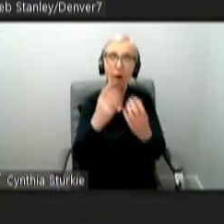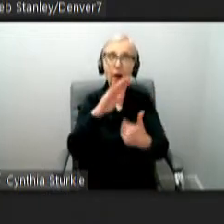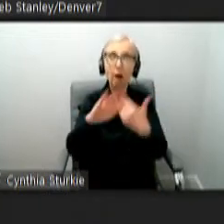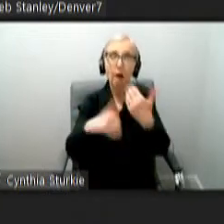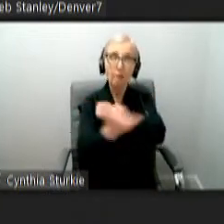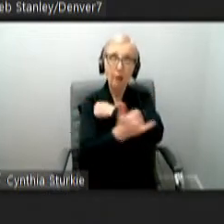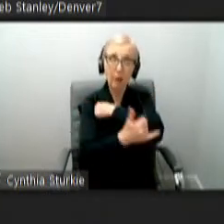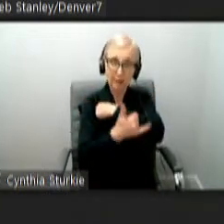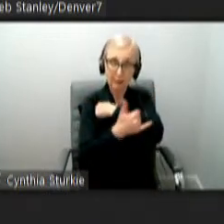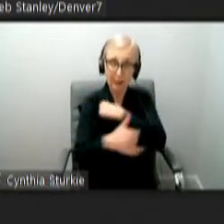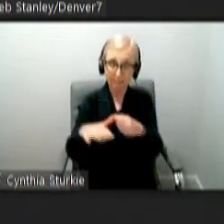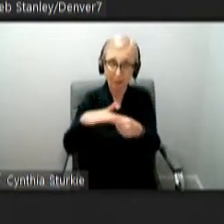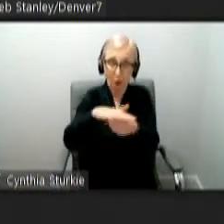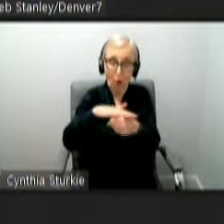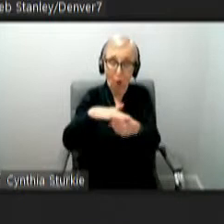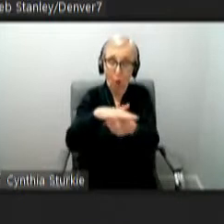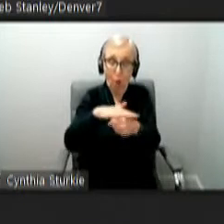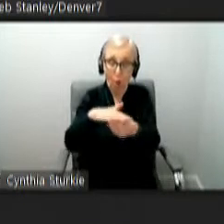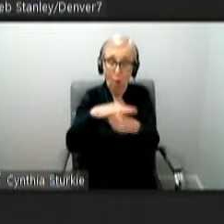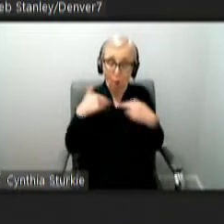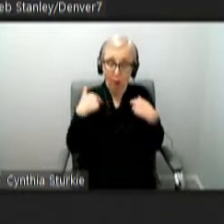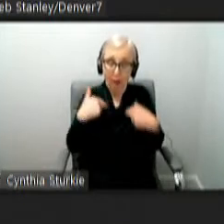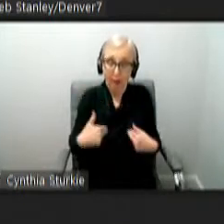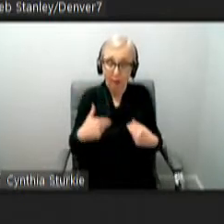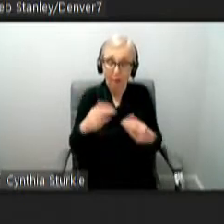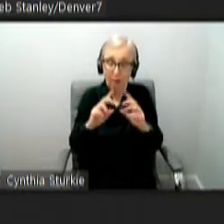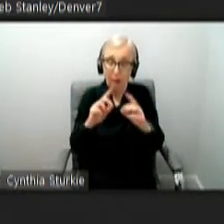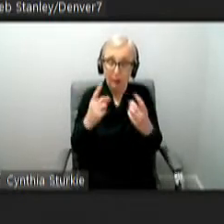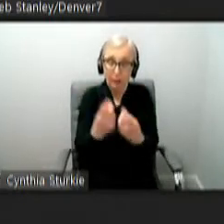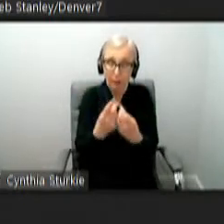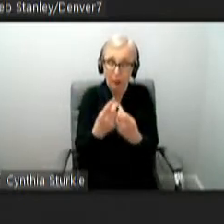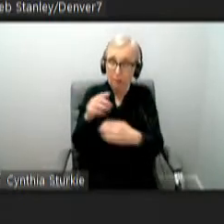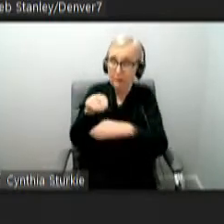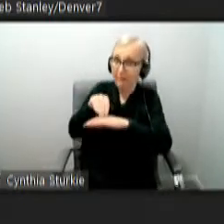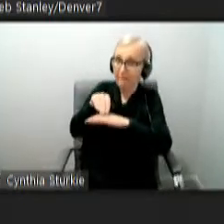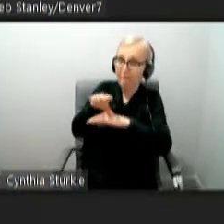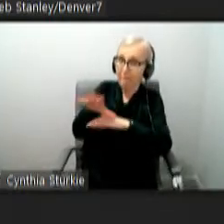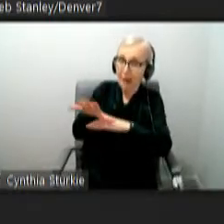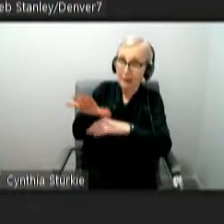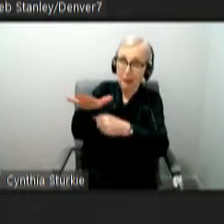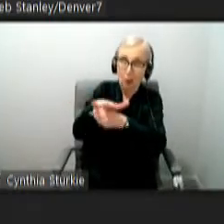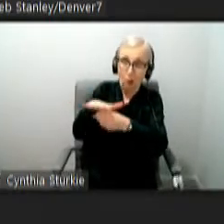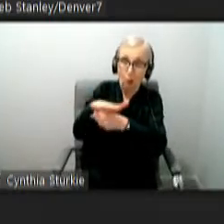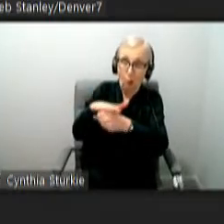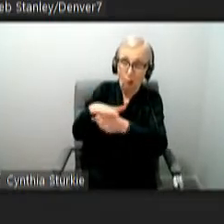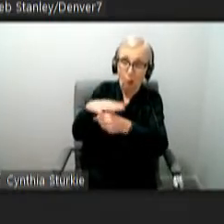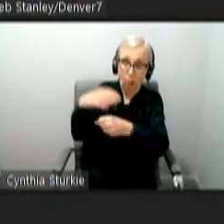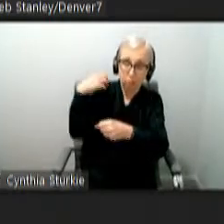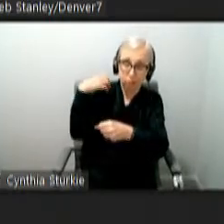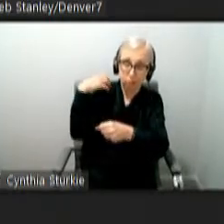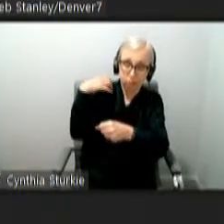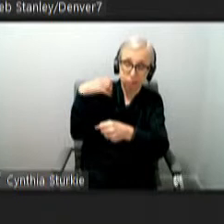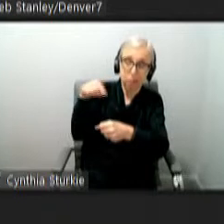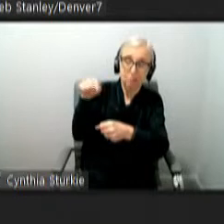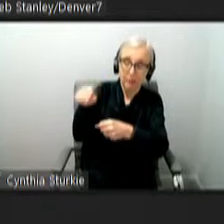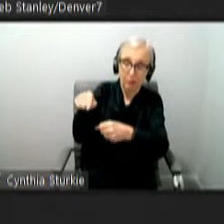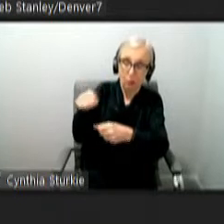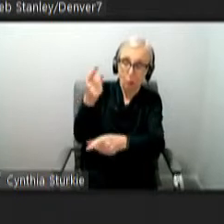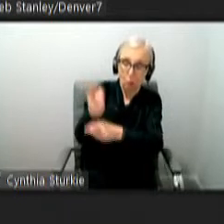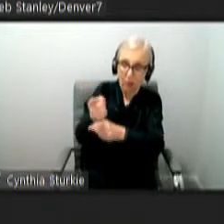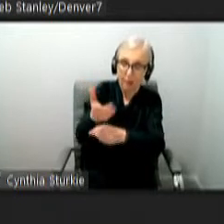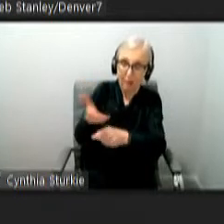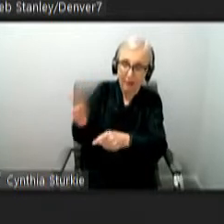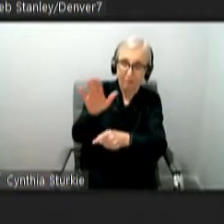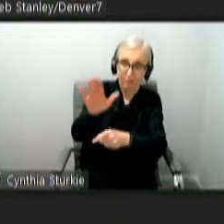have local health departments who are advising their local elected officials on the right mitigation measures at the right time